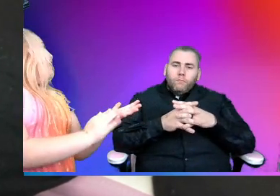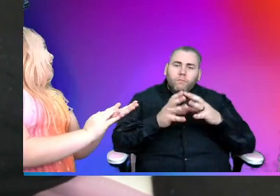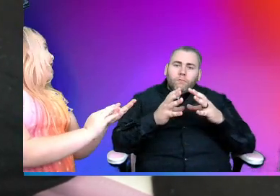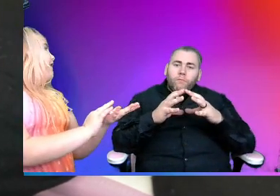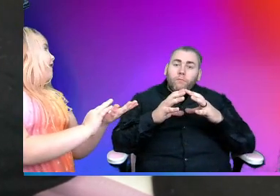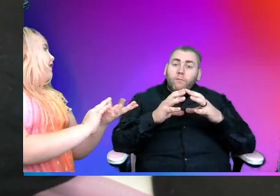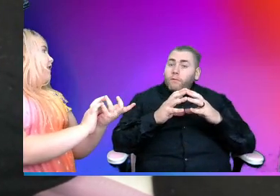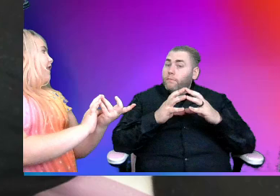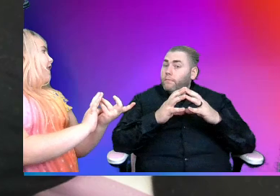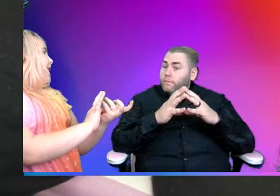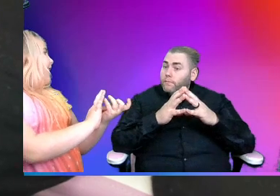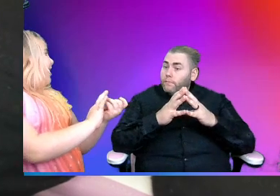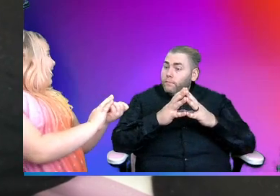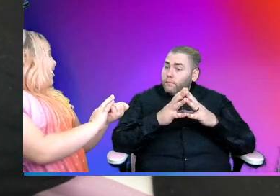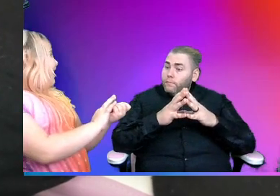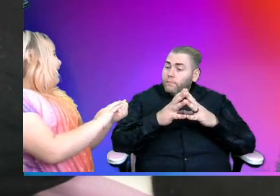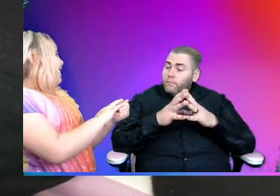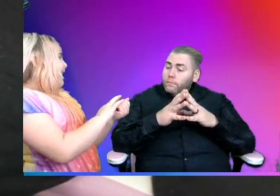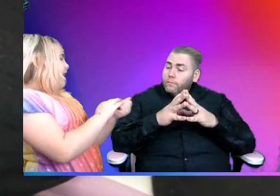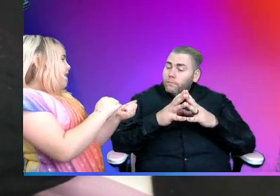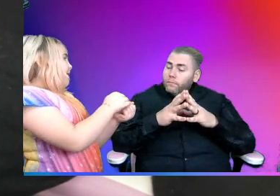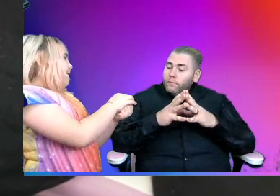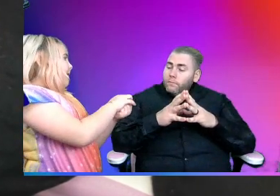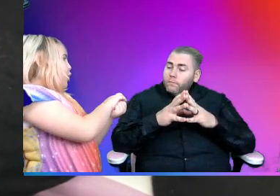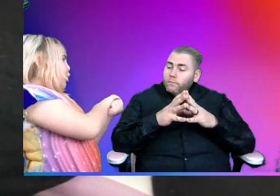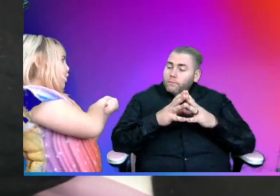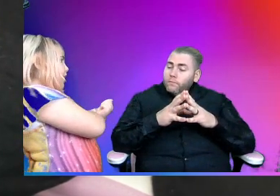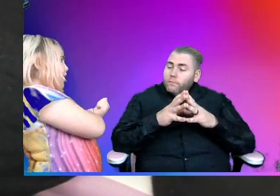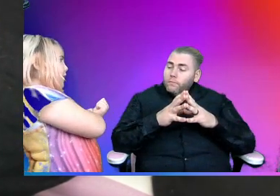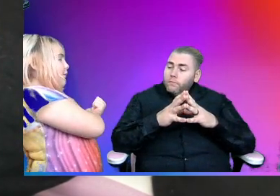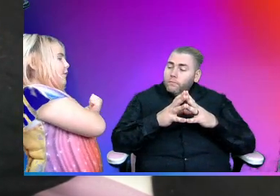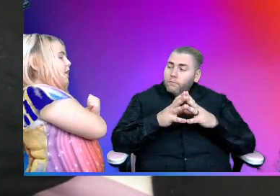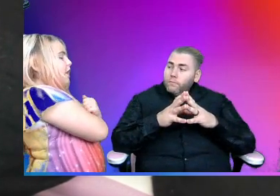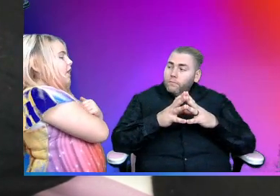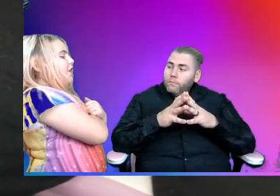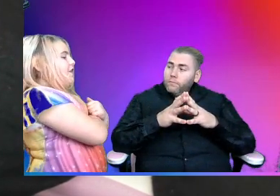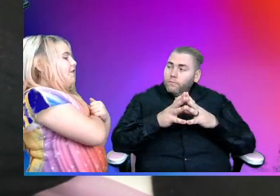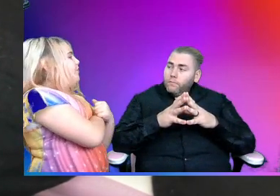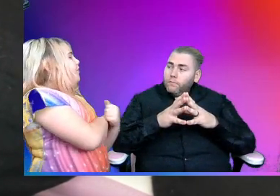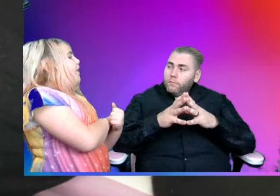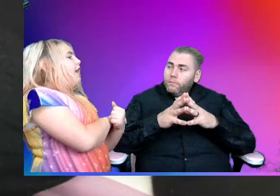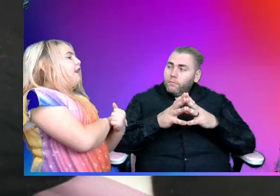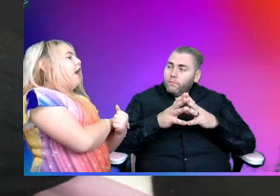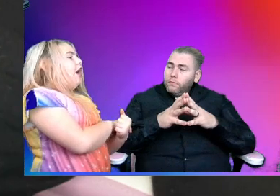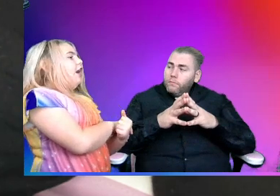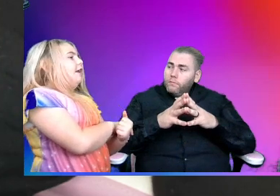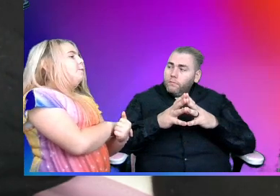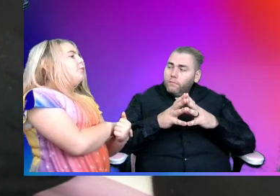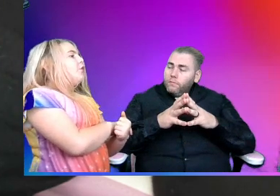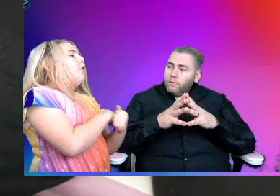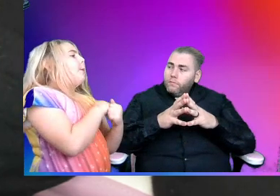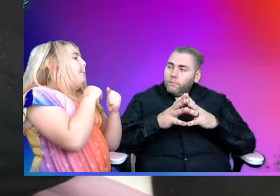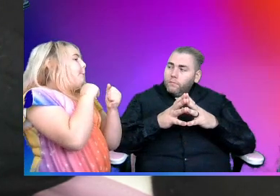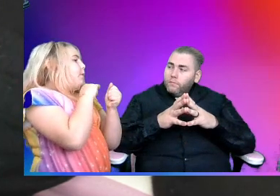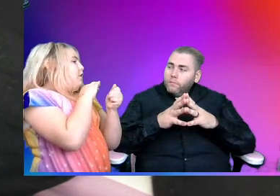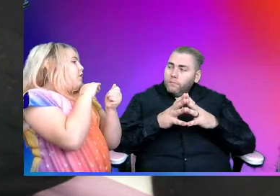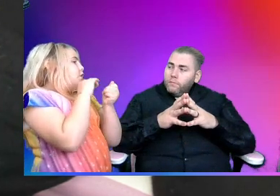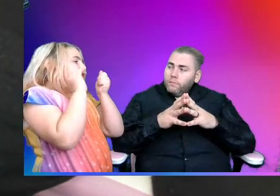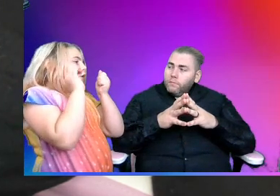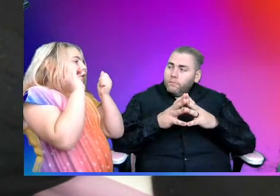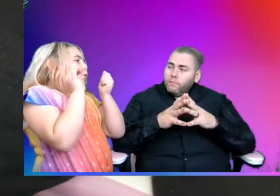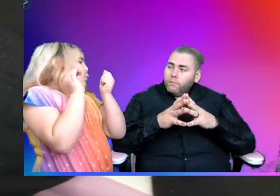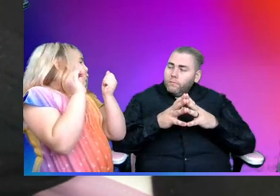my hand, and then I close it up, and then I